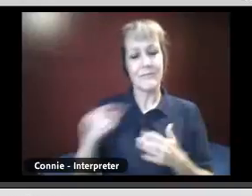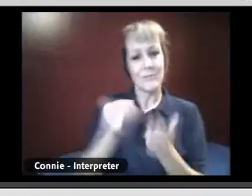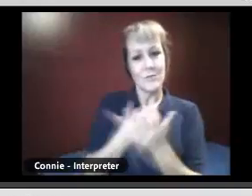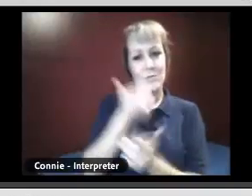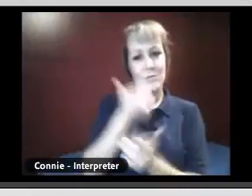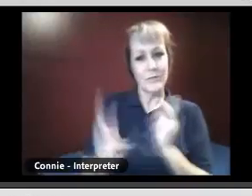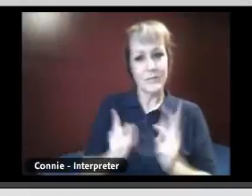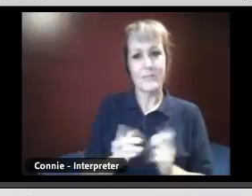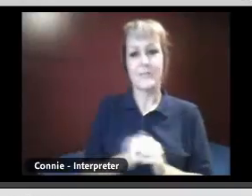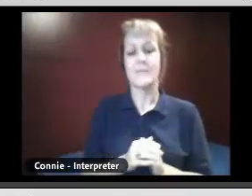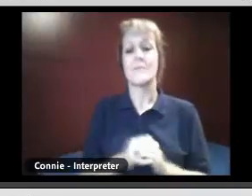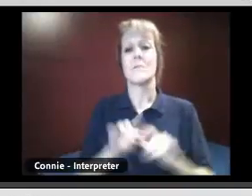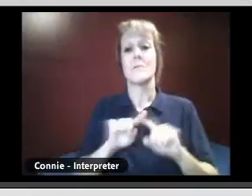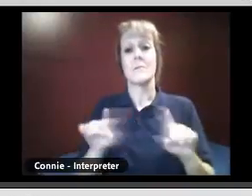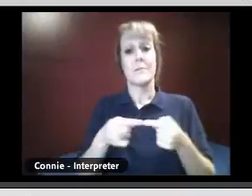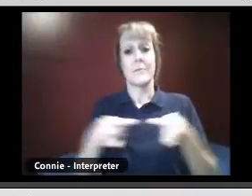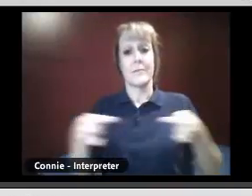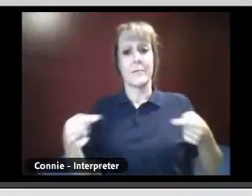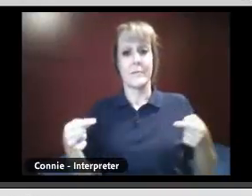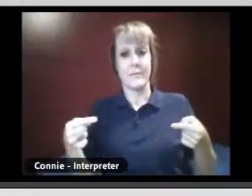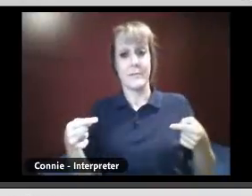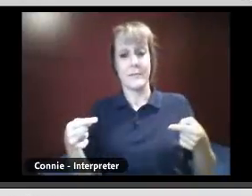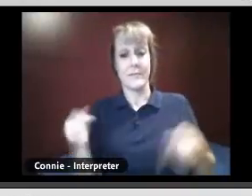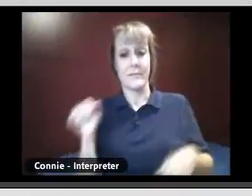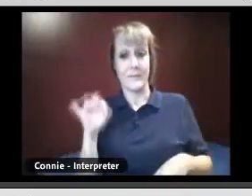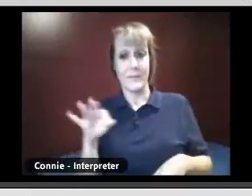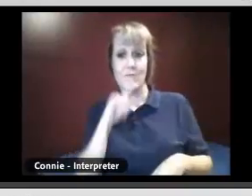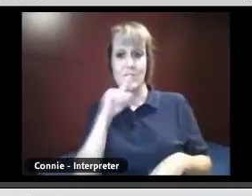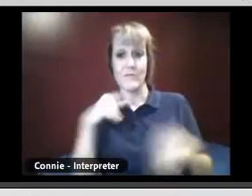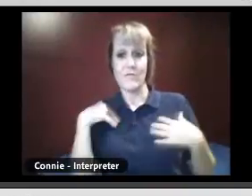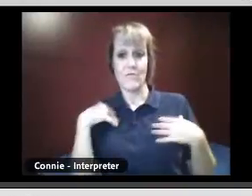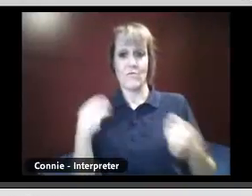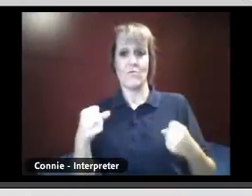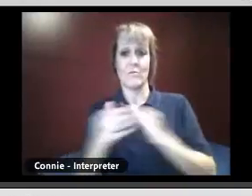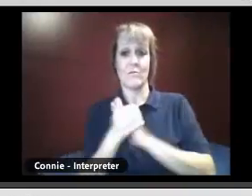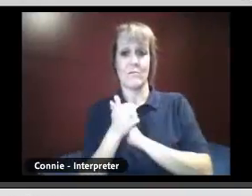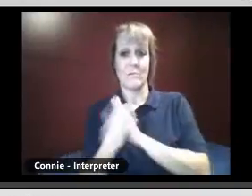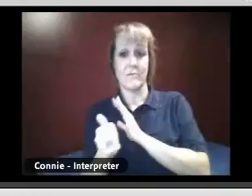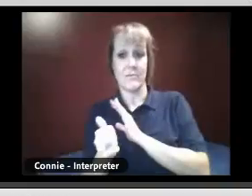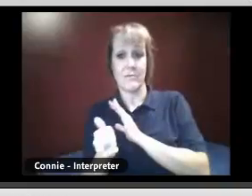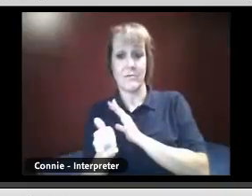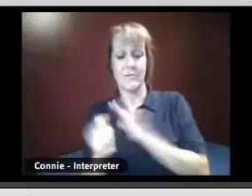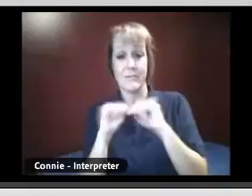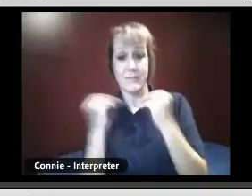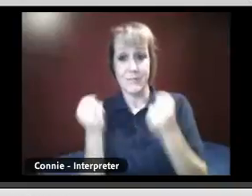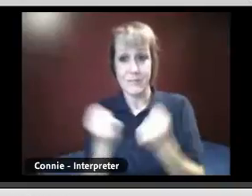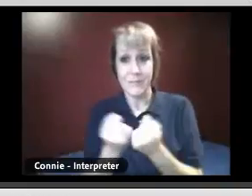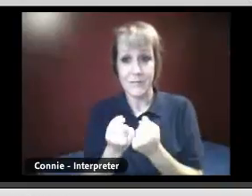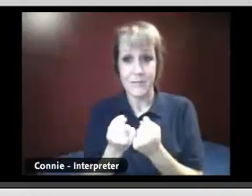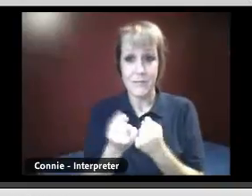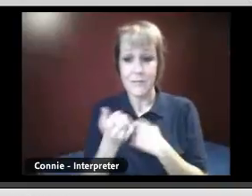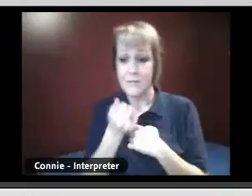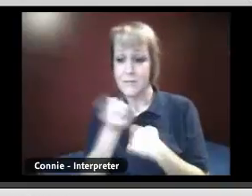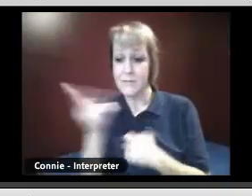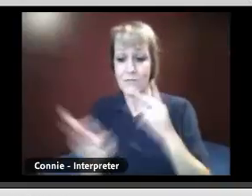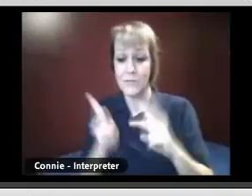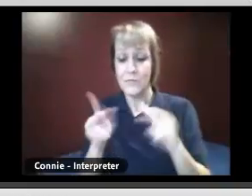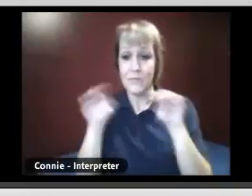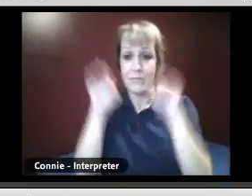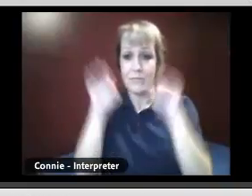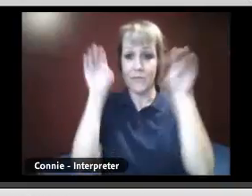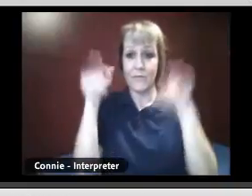Conversely, if you have incredibly strong talent and you have a team where several people are at level 3 and